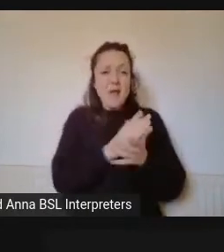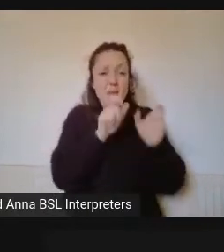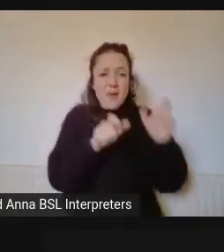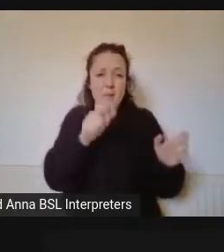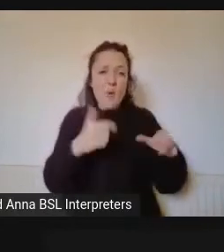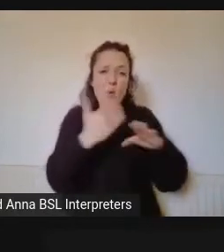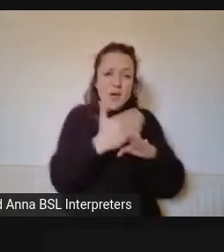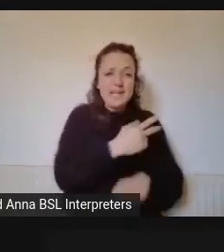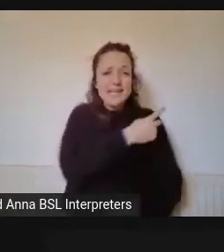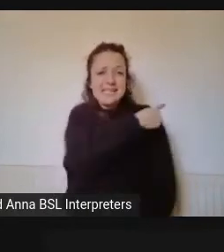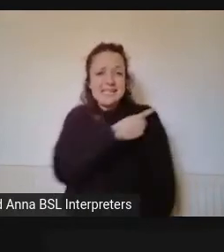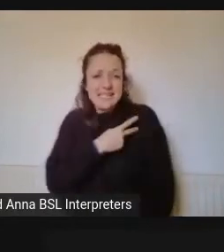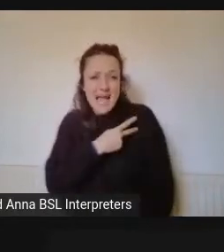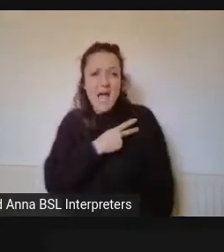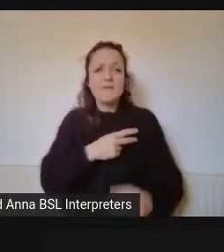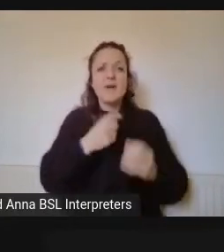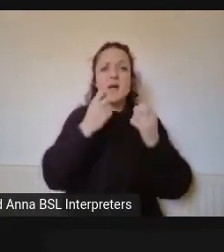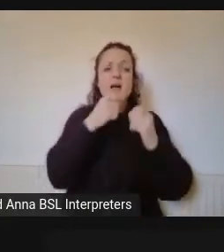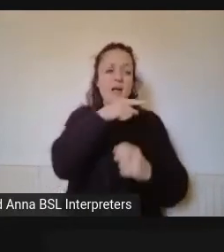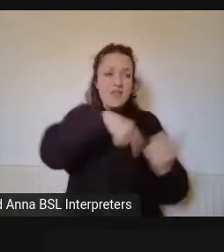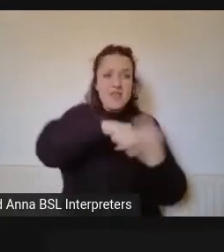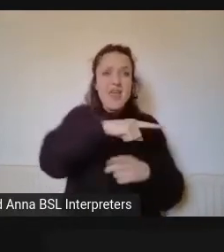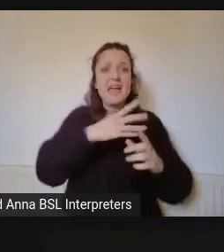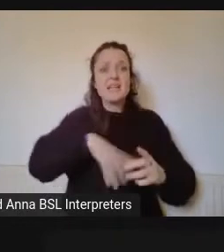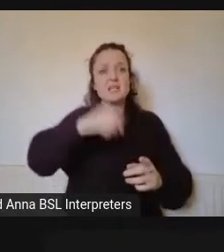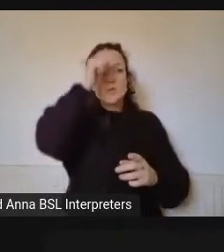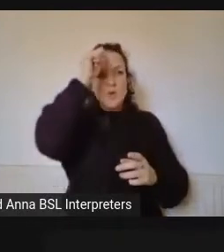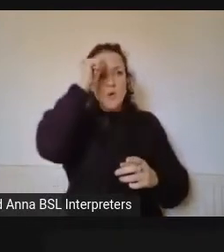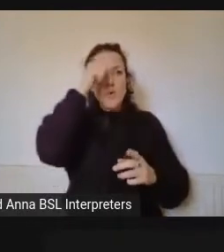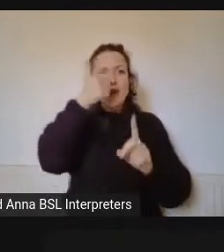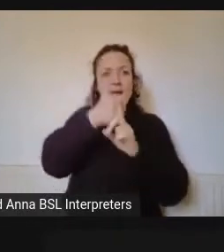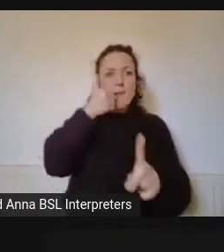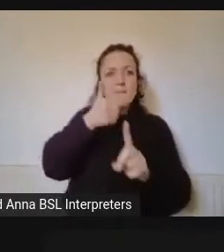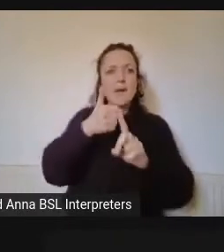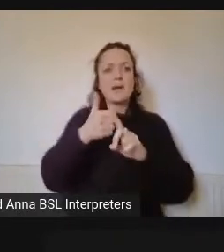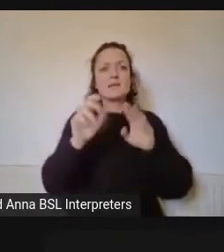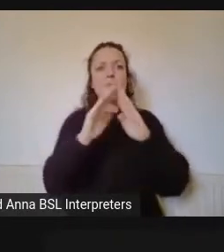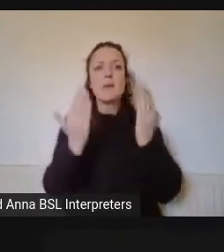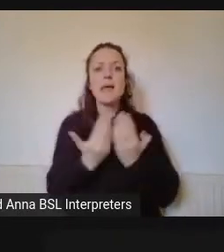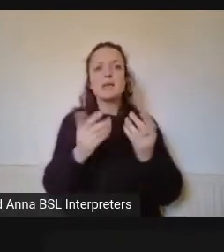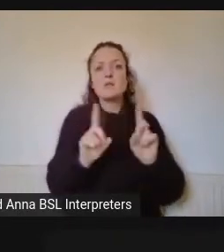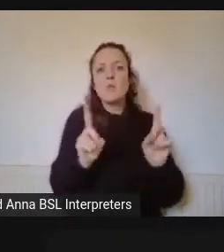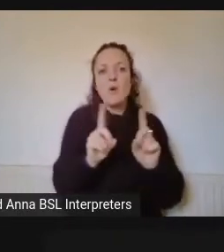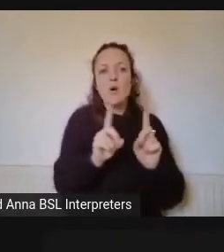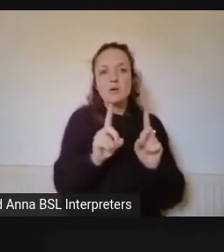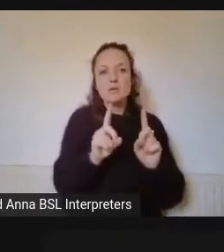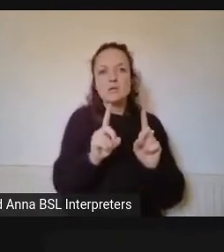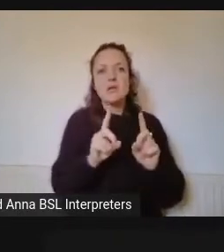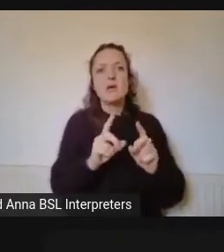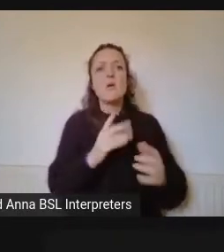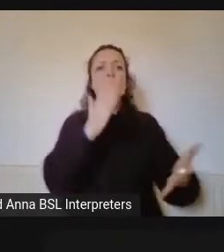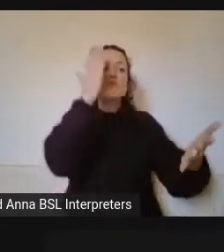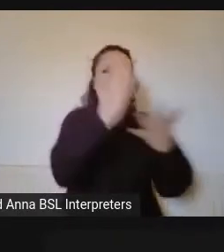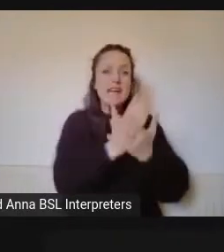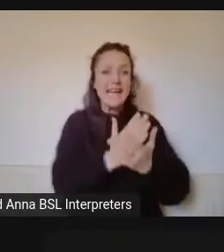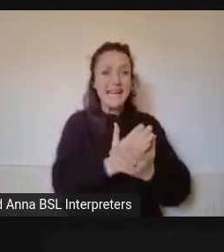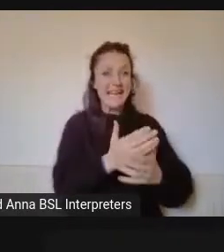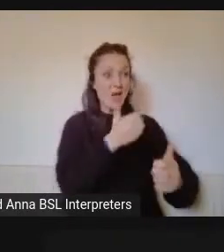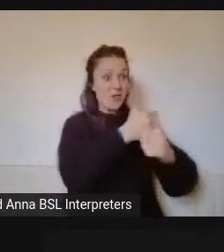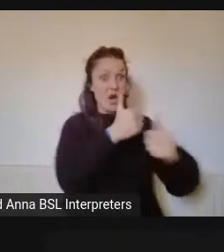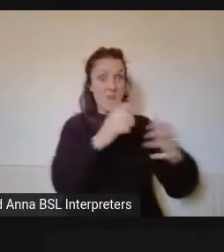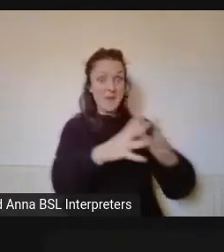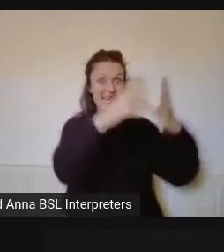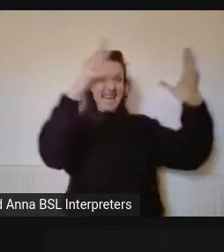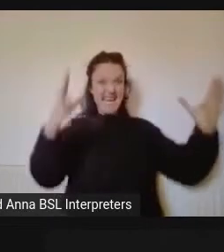and understand the impact that they have on the planet. That thick membrane has to become more permeable. And what we've seen is that when you've